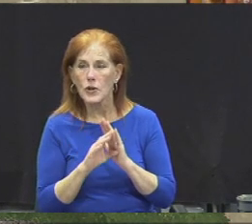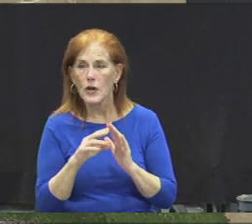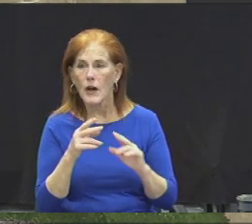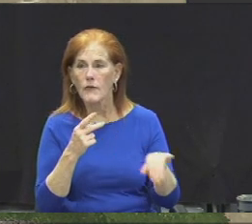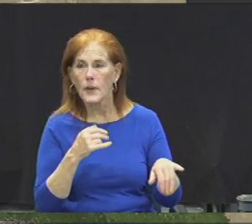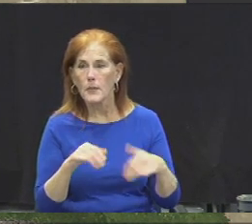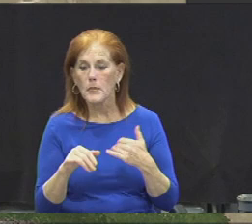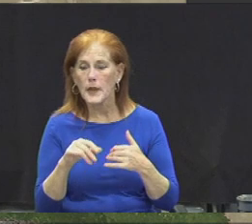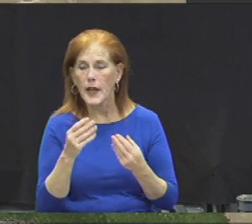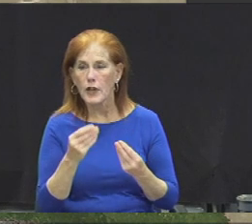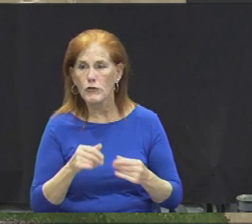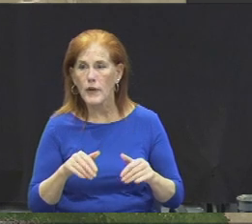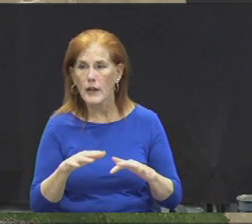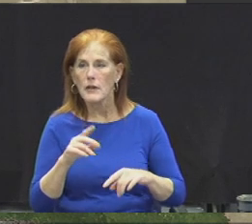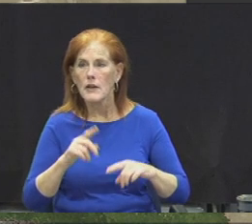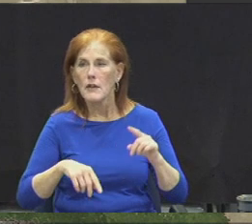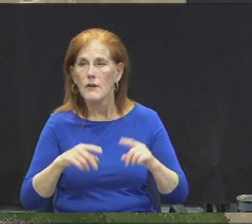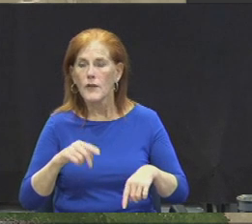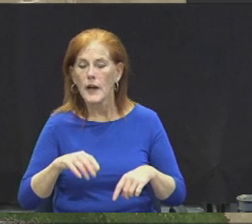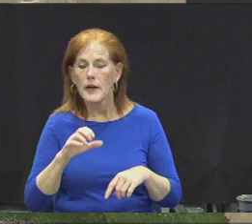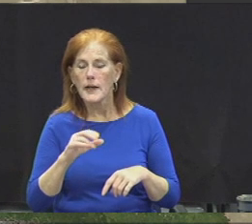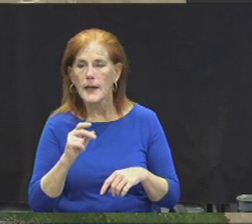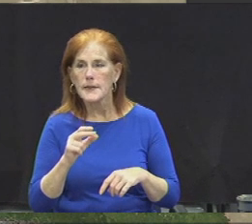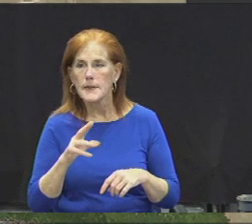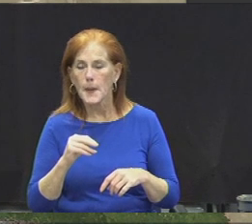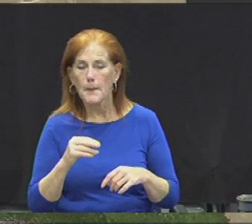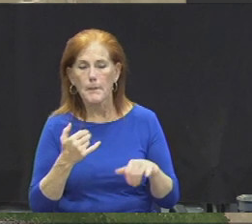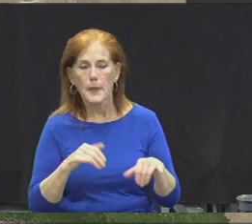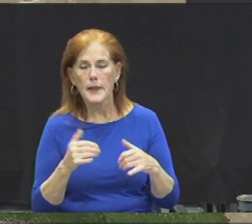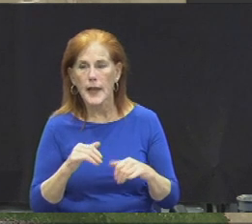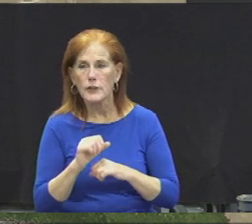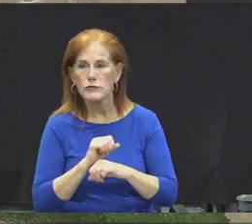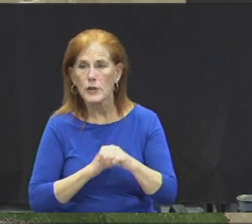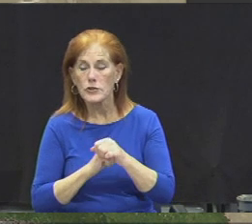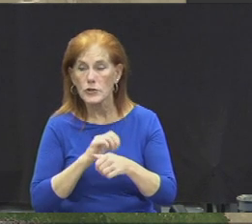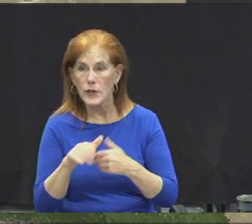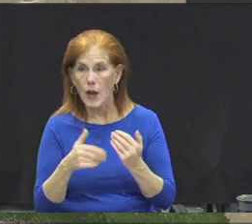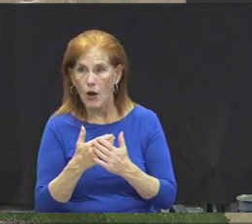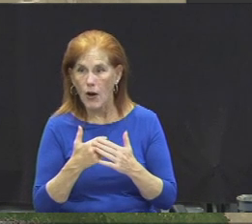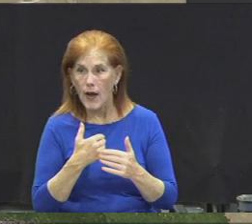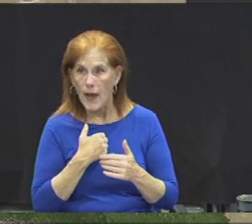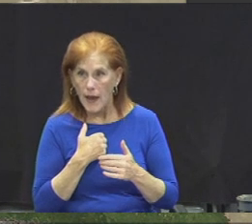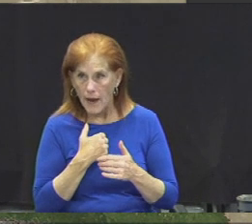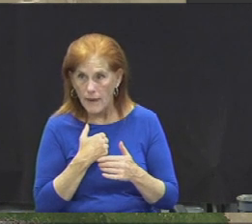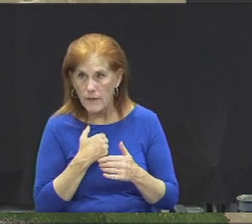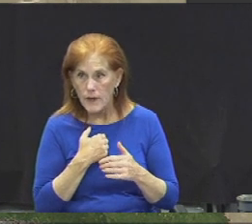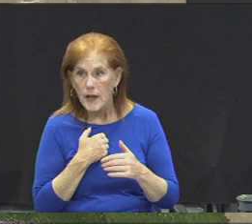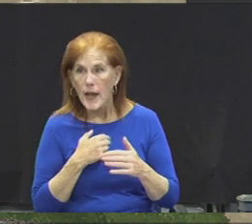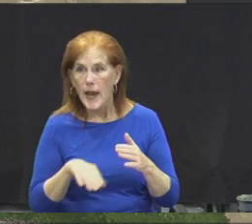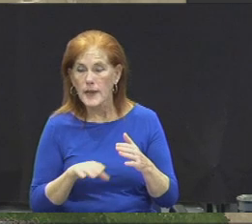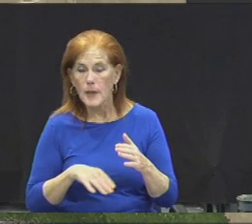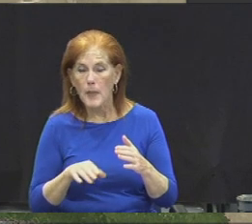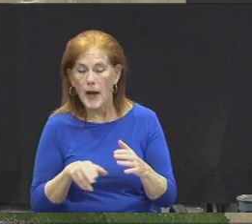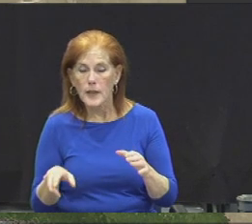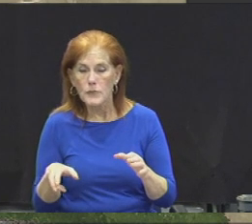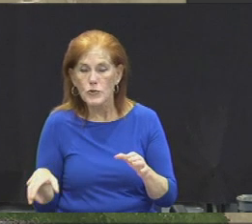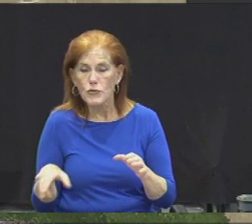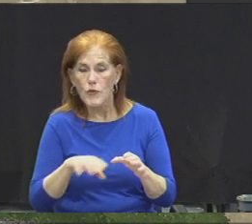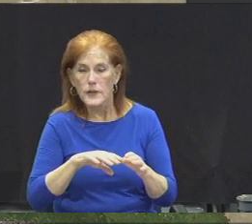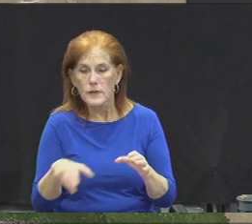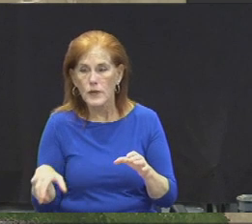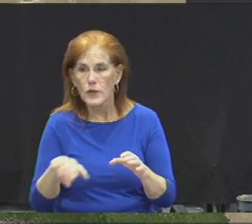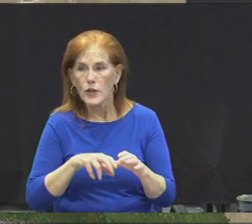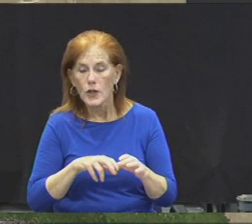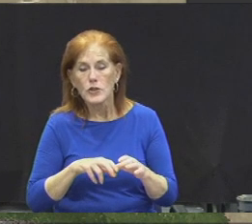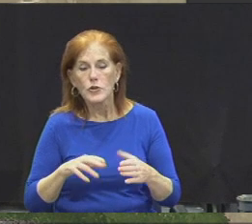Clark Landing. It features a variety of custom play structures. They all do have transfer stations at the bottom that allow kids to,